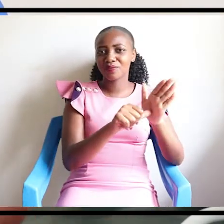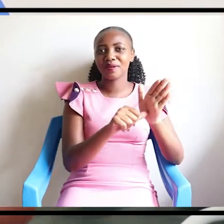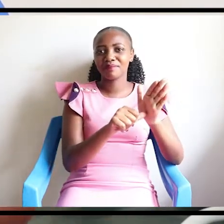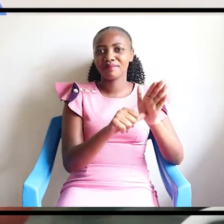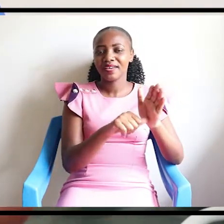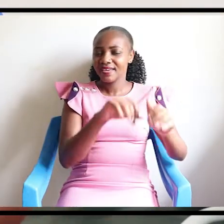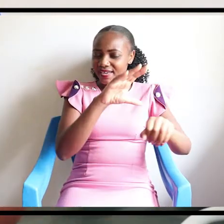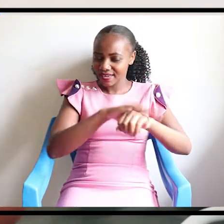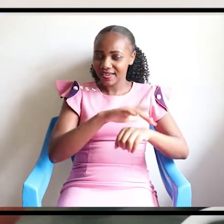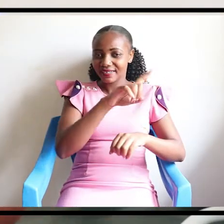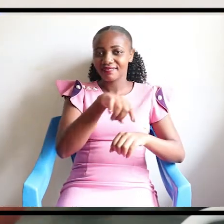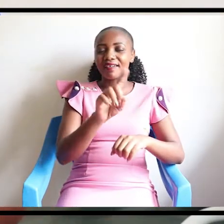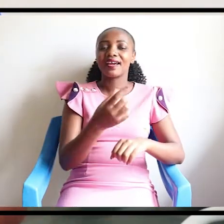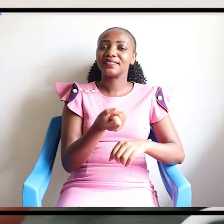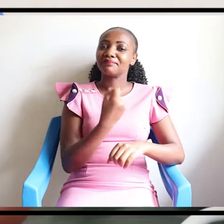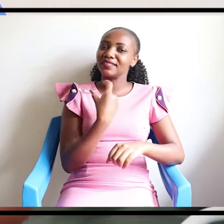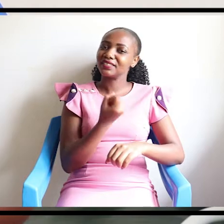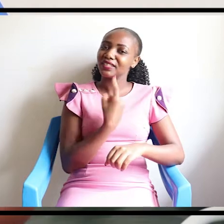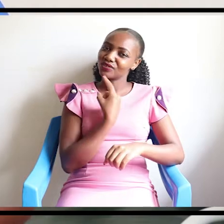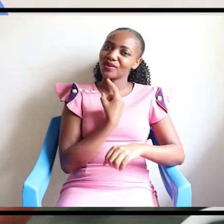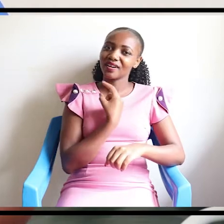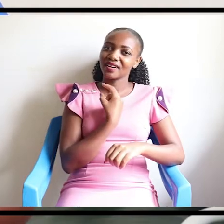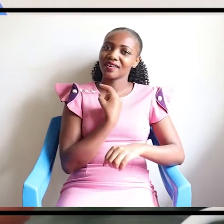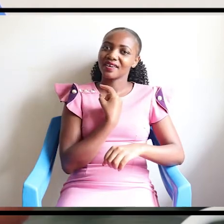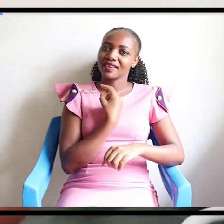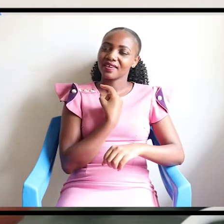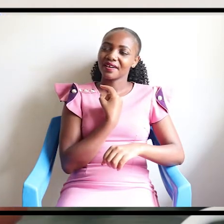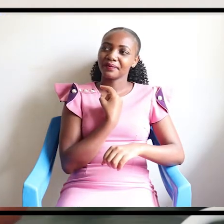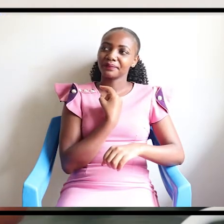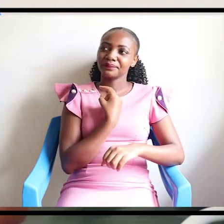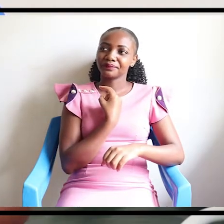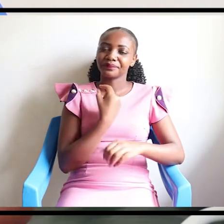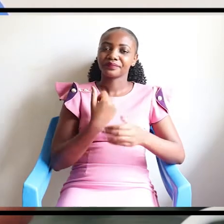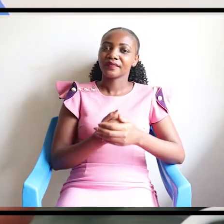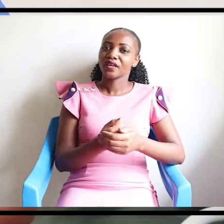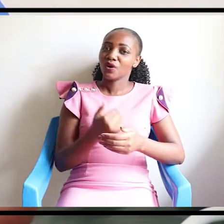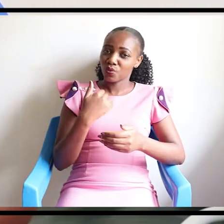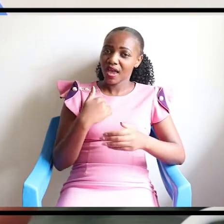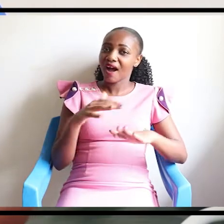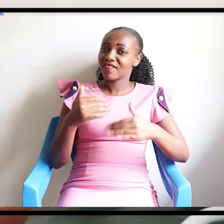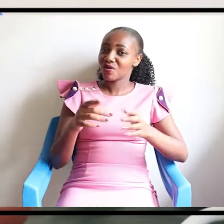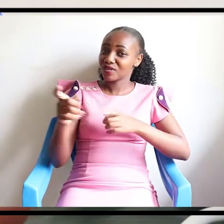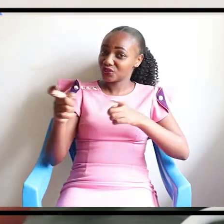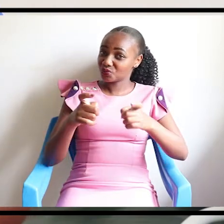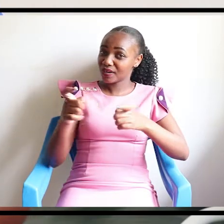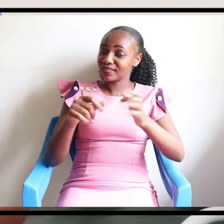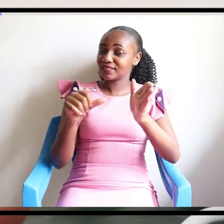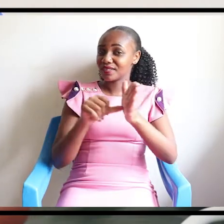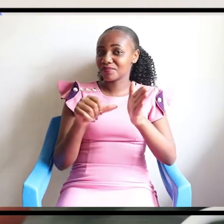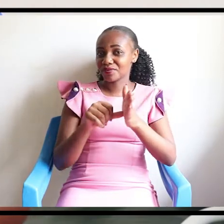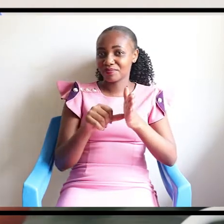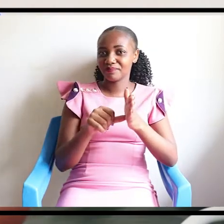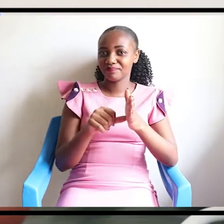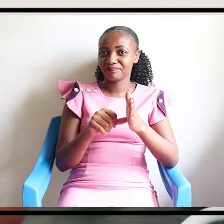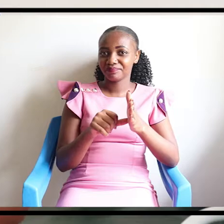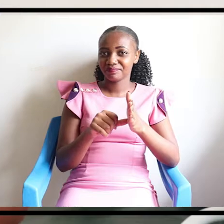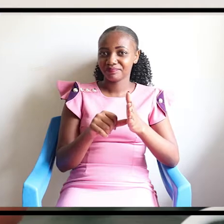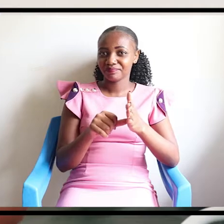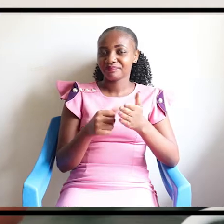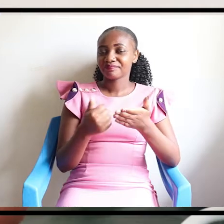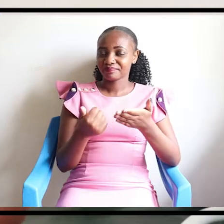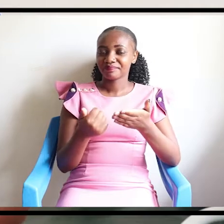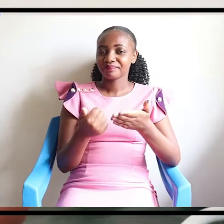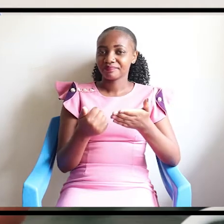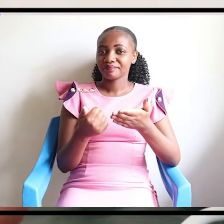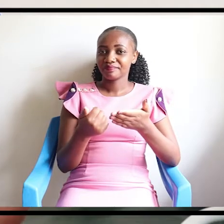happening. You discuss together, and if the problem cannot be solved, of course there's a management. Removing it immediately is not the